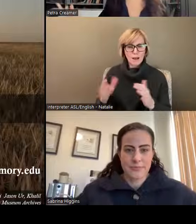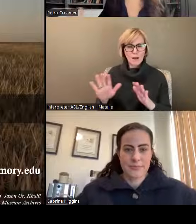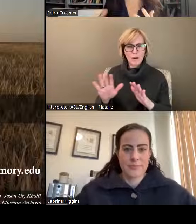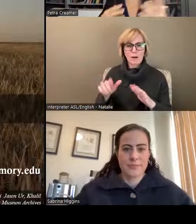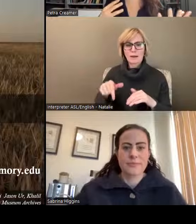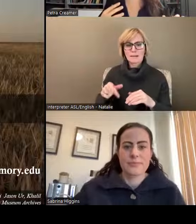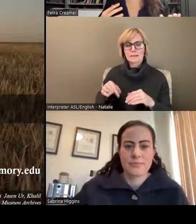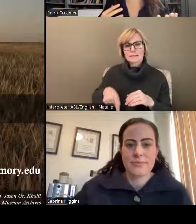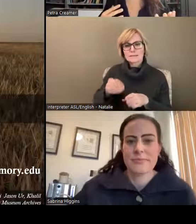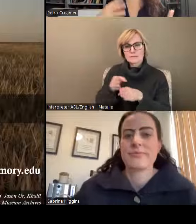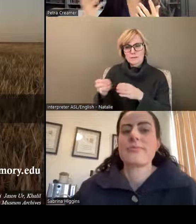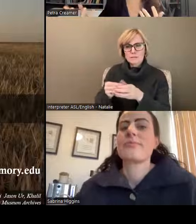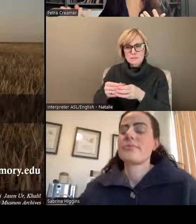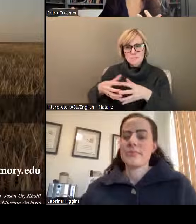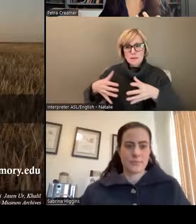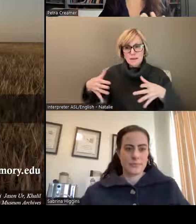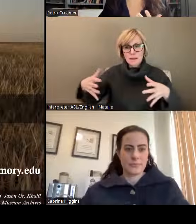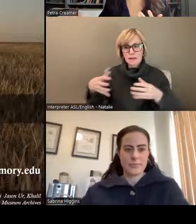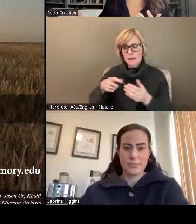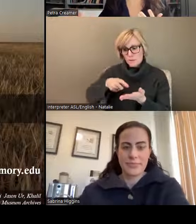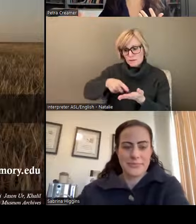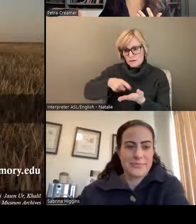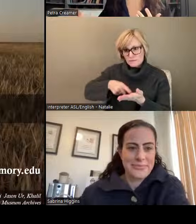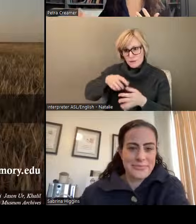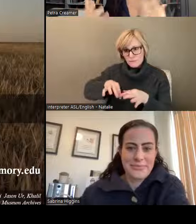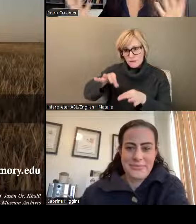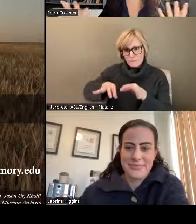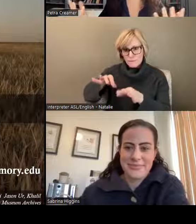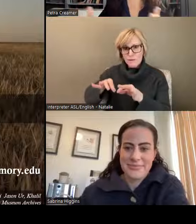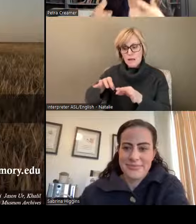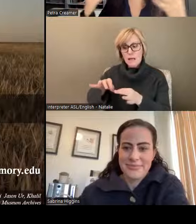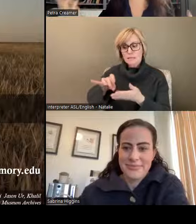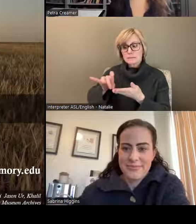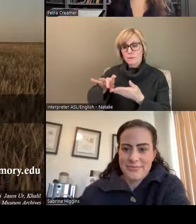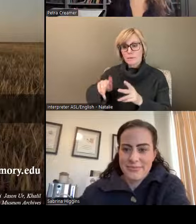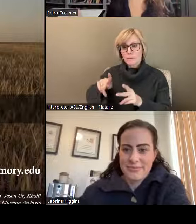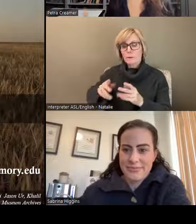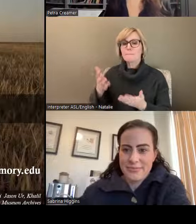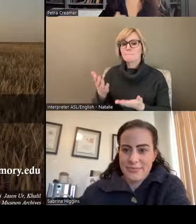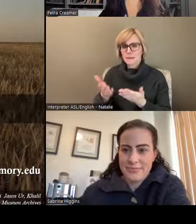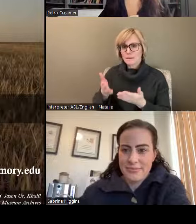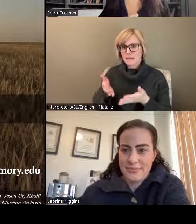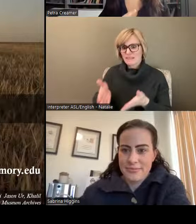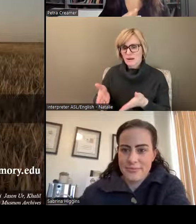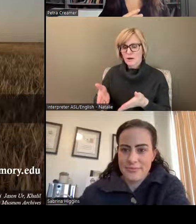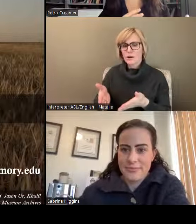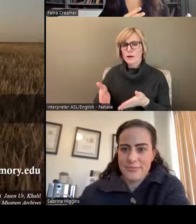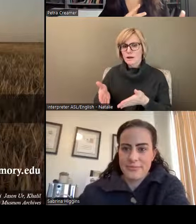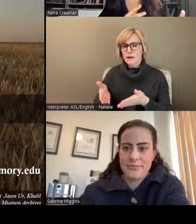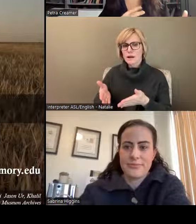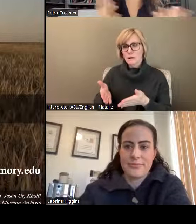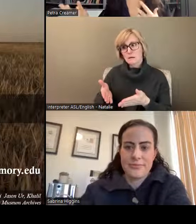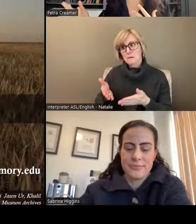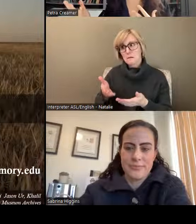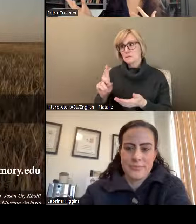expanding field, and as we keep excavating sites where deportee populations may have been, this is certainly an avenue I'm